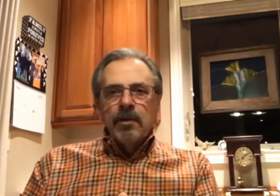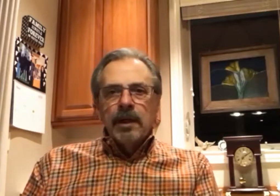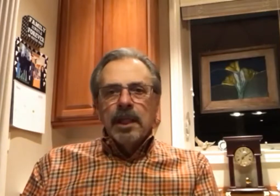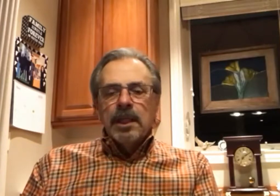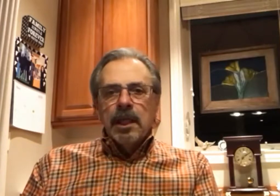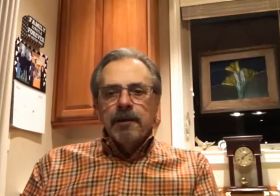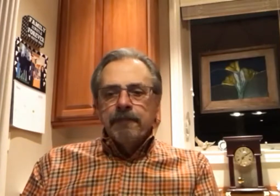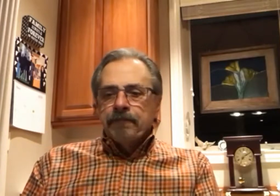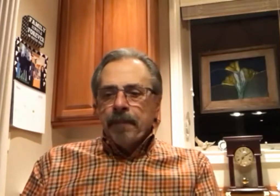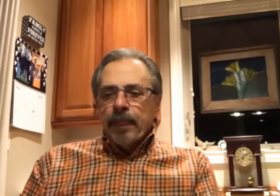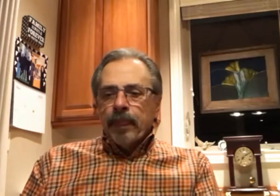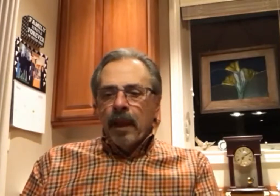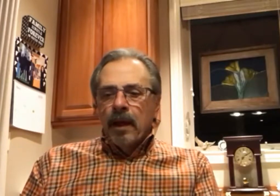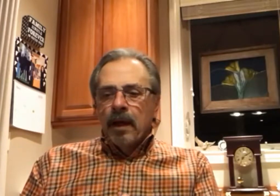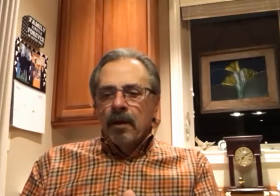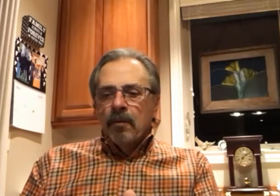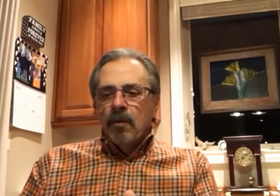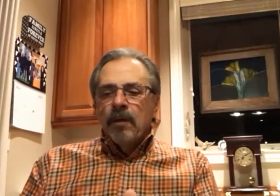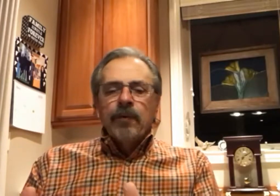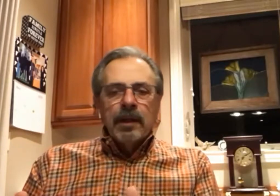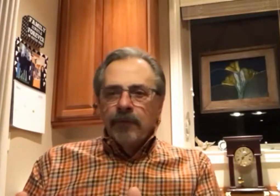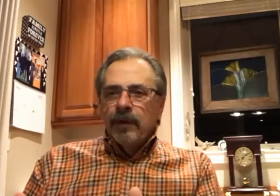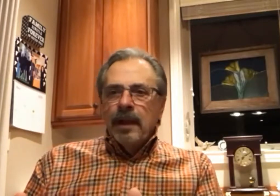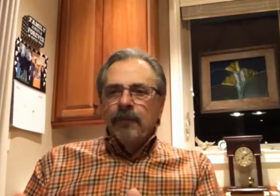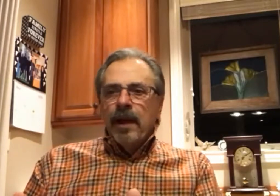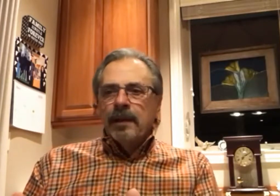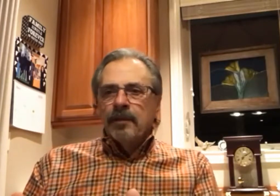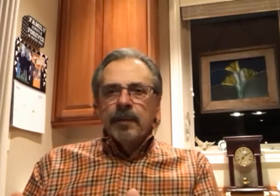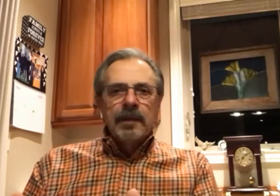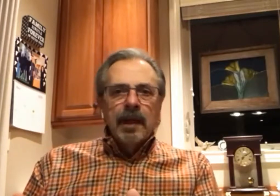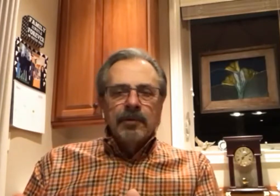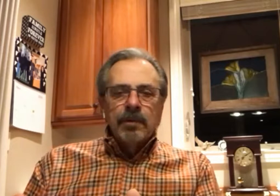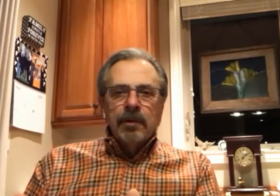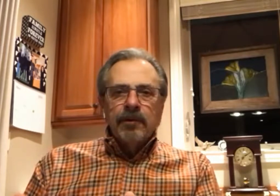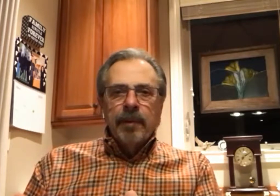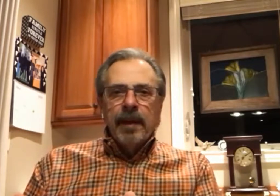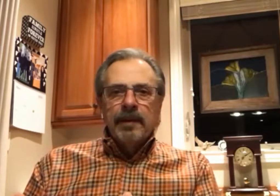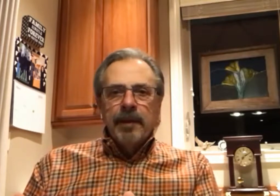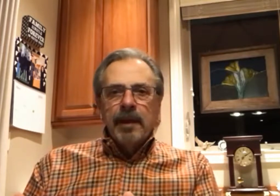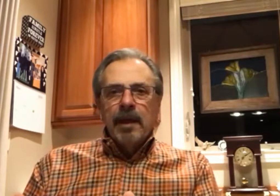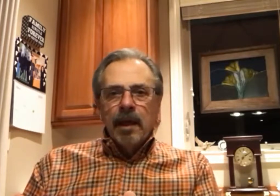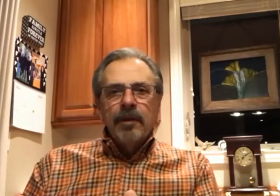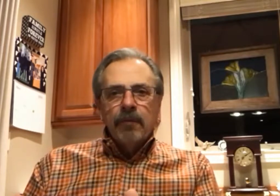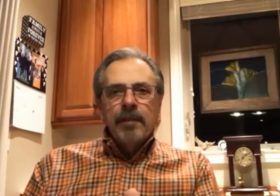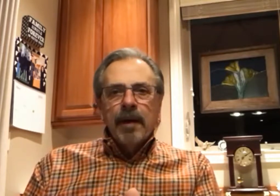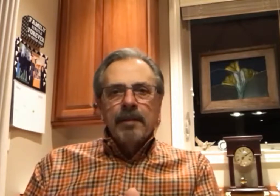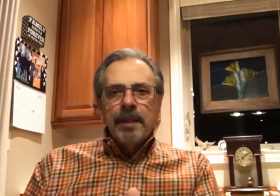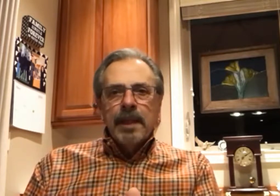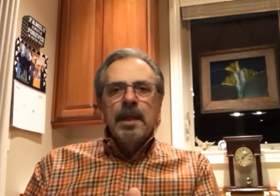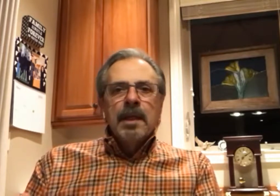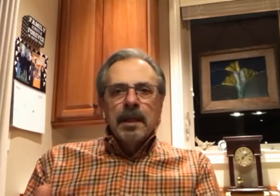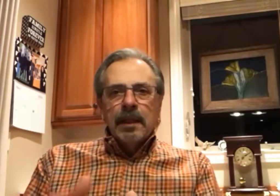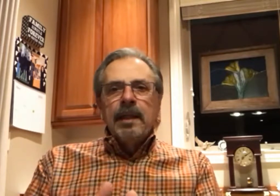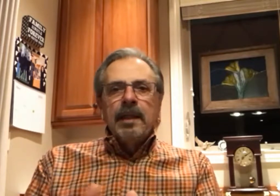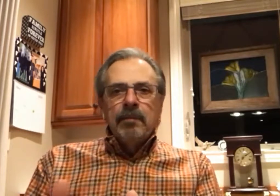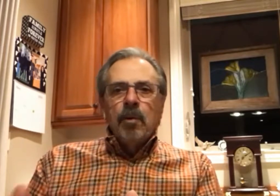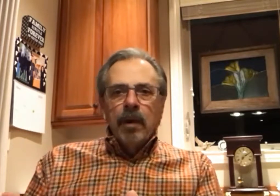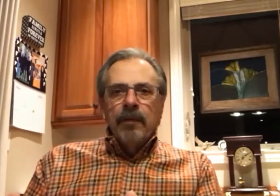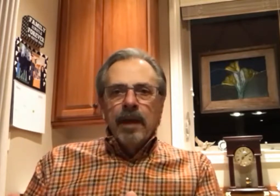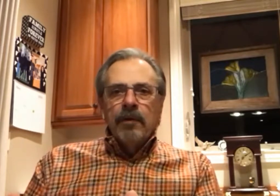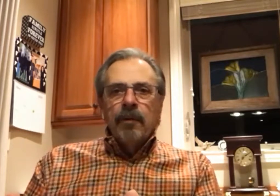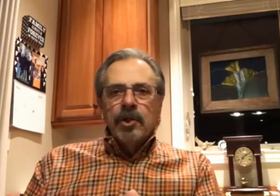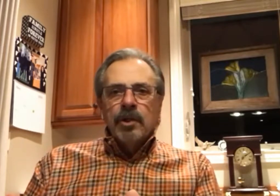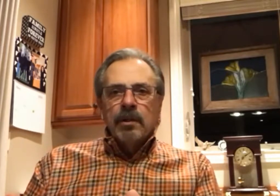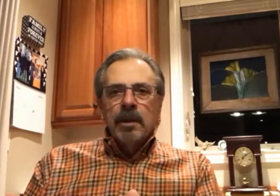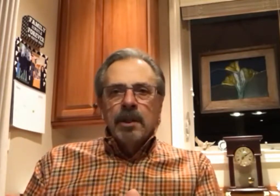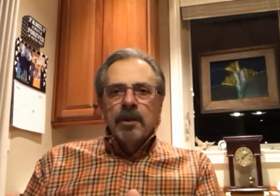we could do, and I think, quite frankly, if we hadn't spent the last 2 years in the pandemic, I think we might be leaning more